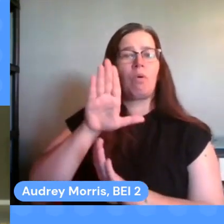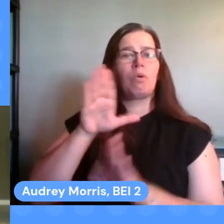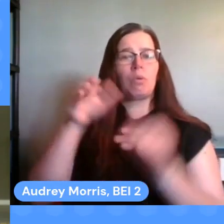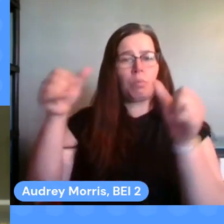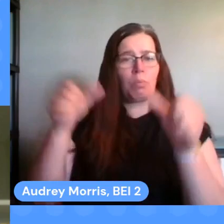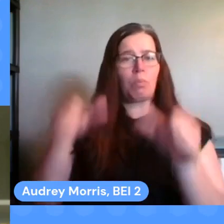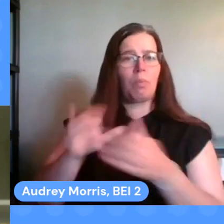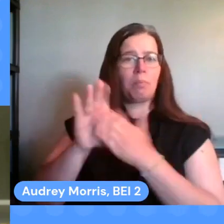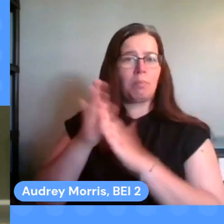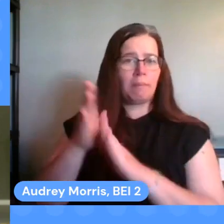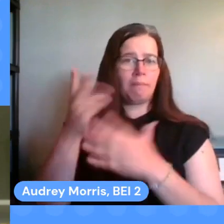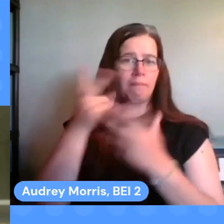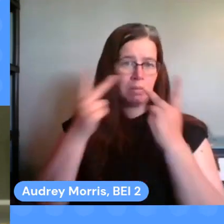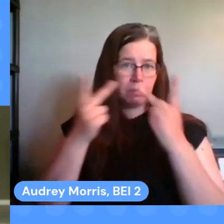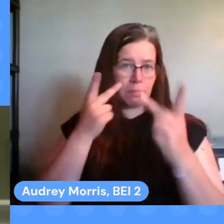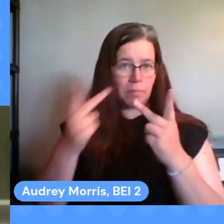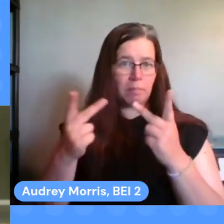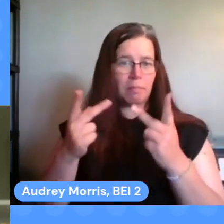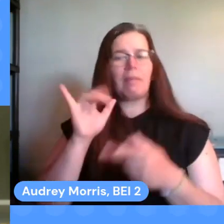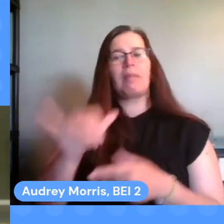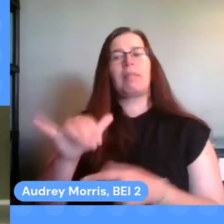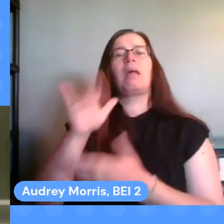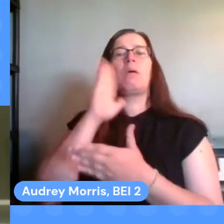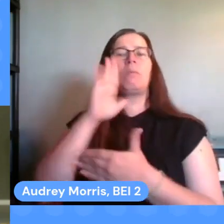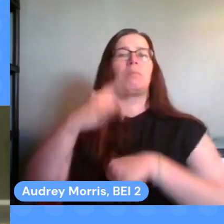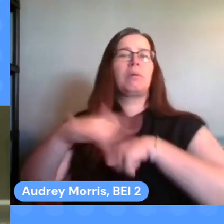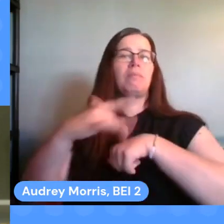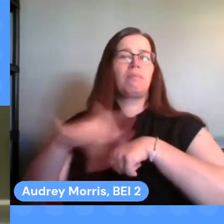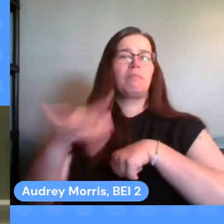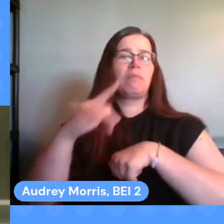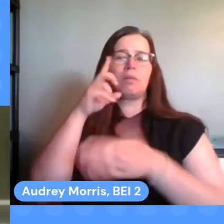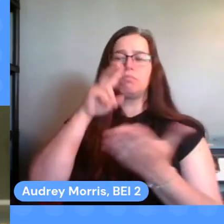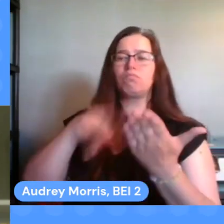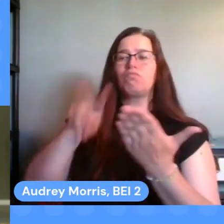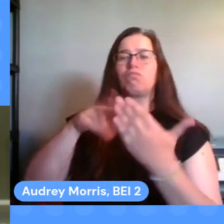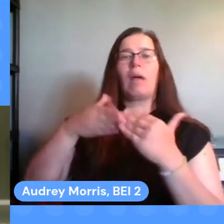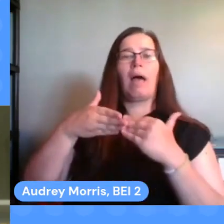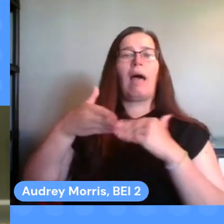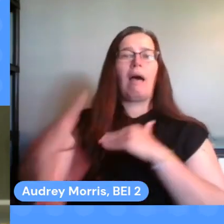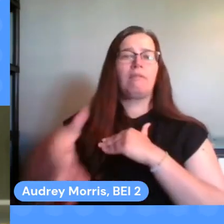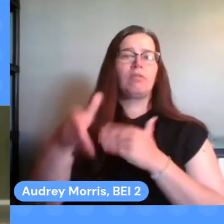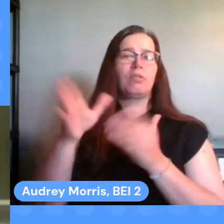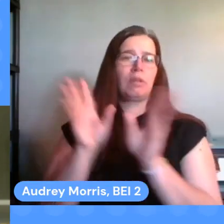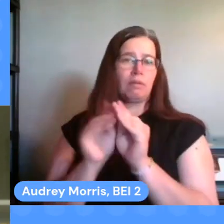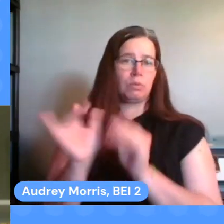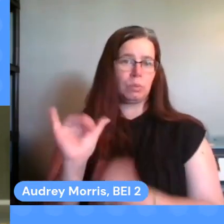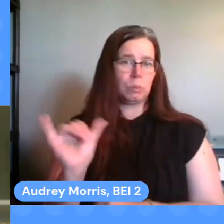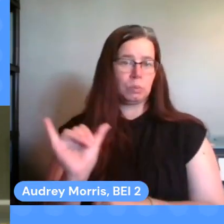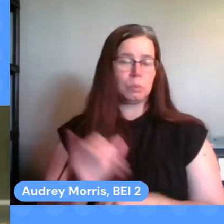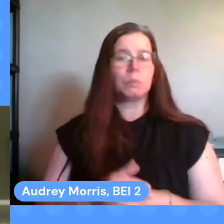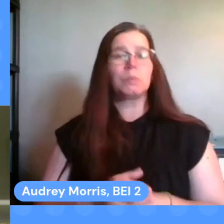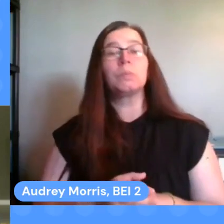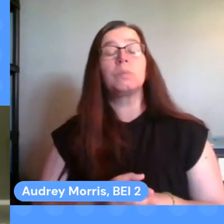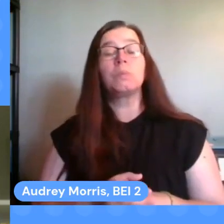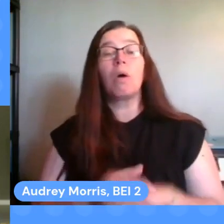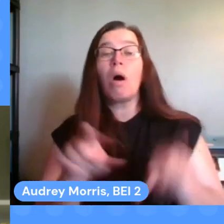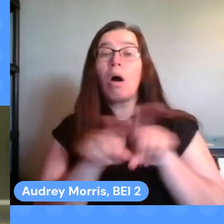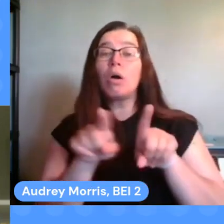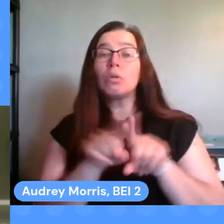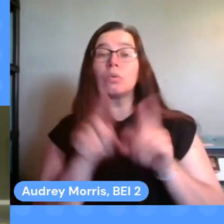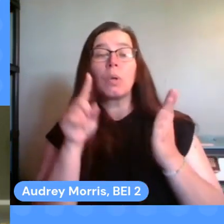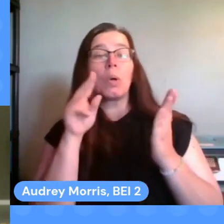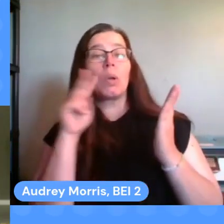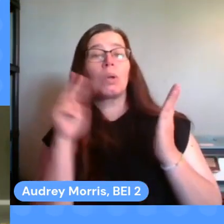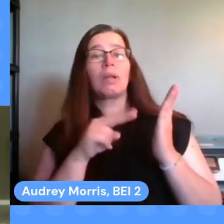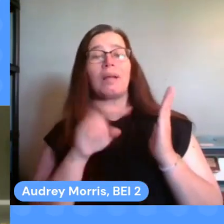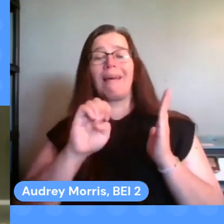visible. But this Padlet will be available to reference after the conference as well. And stop by the expo